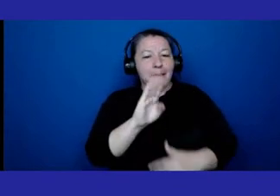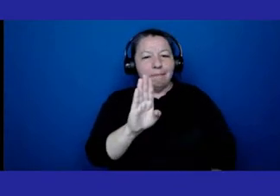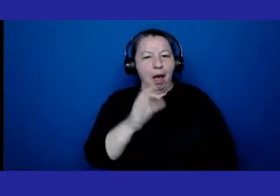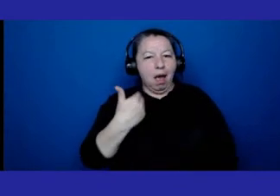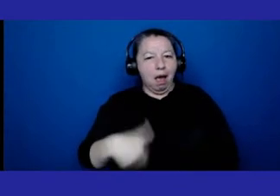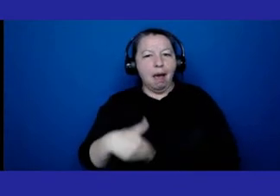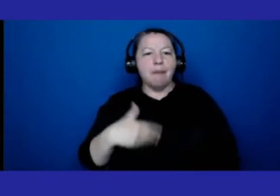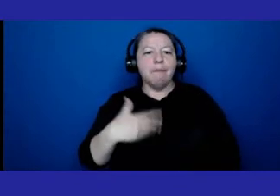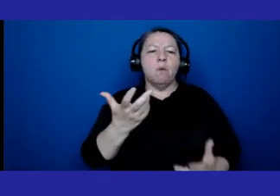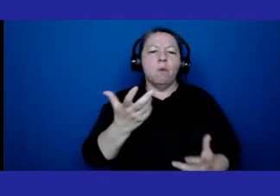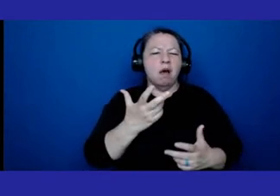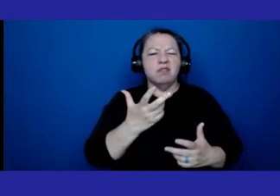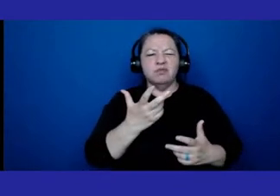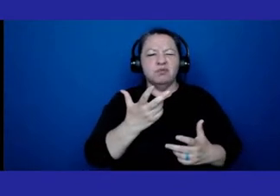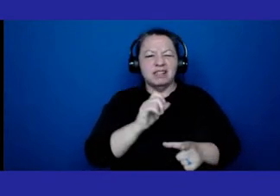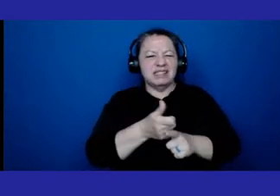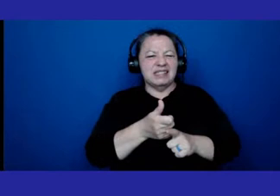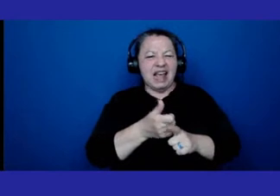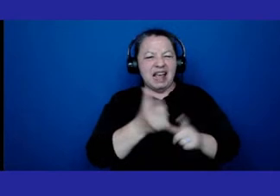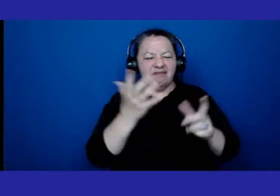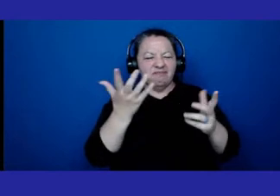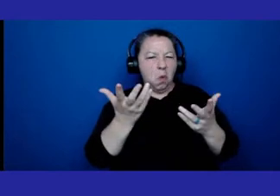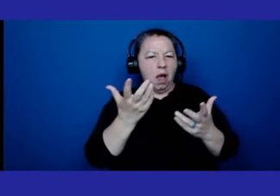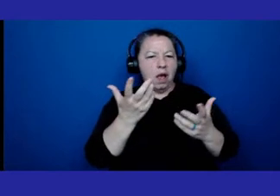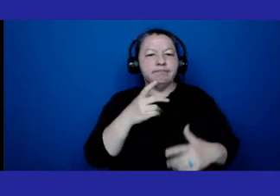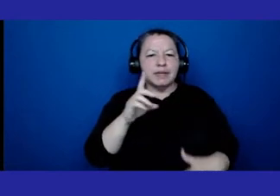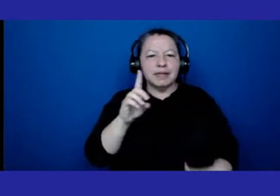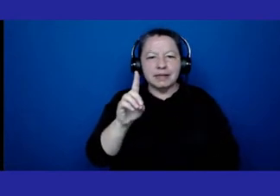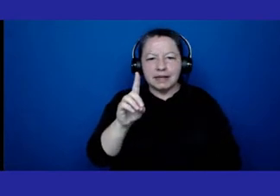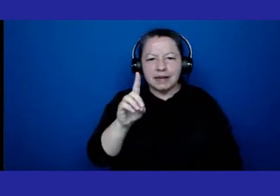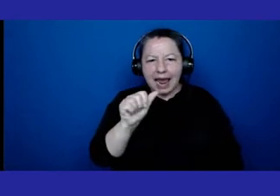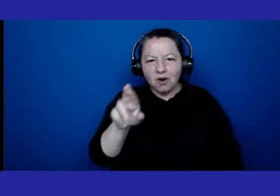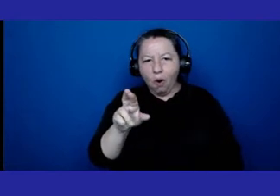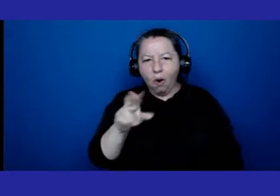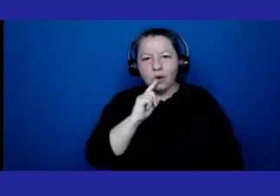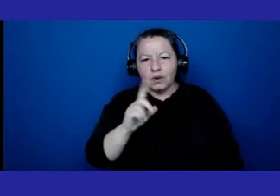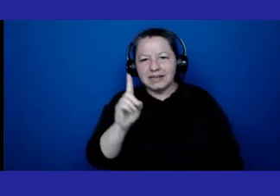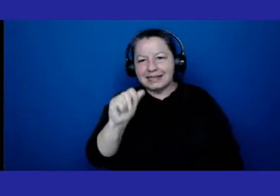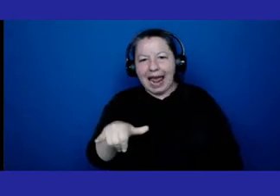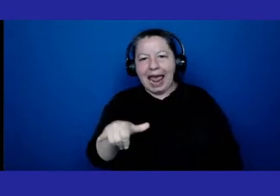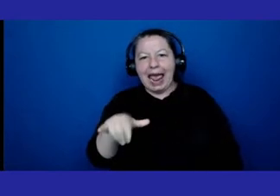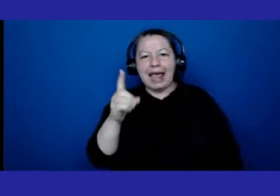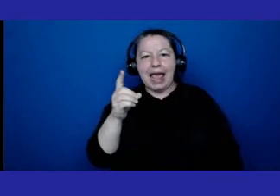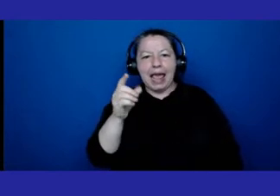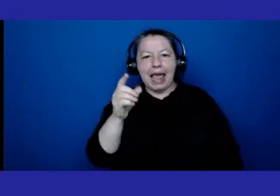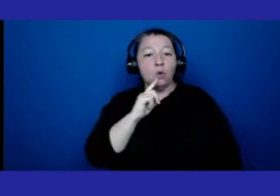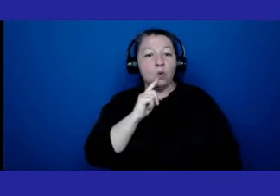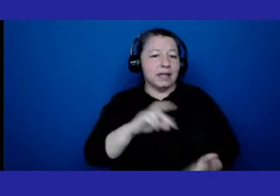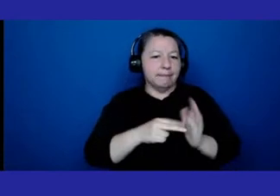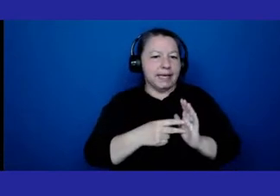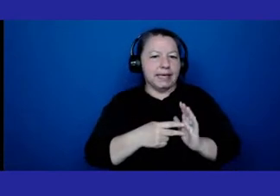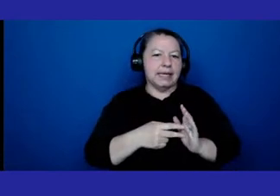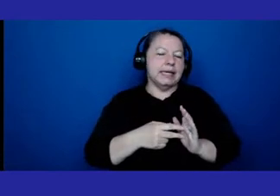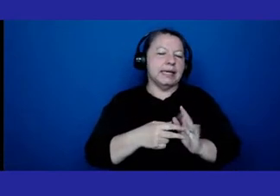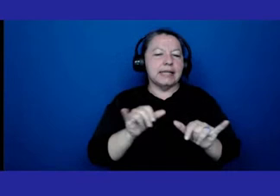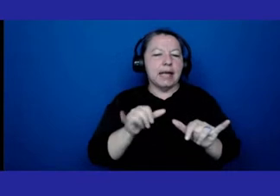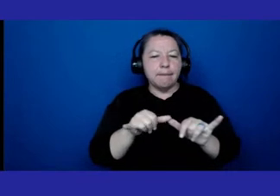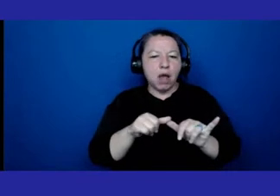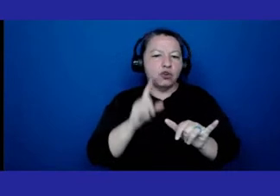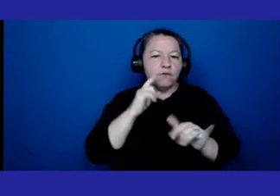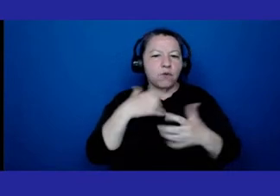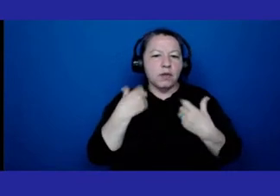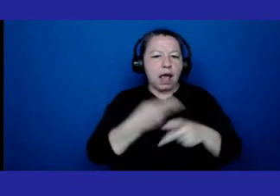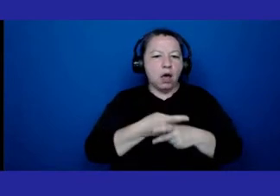want to set the stage a little what Day in AR is. It's really it's a measure of the healthcare industry. It's a KPI